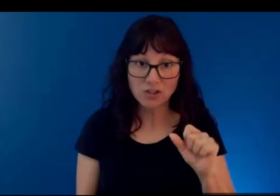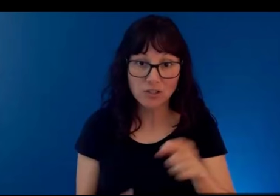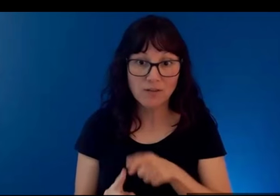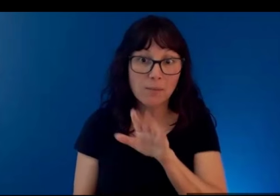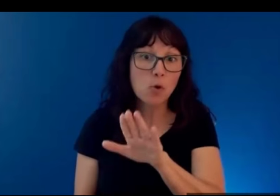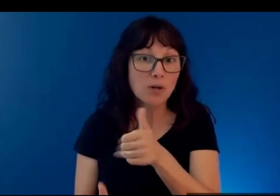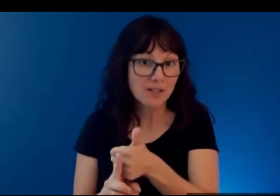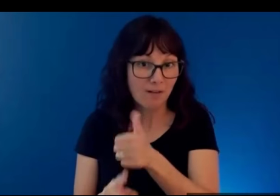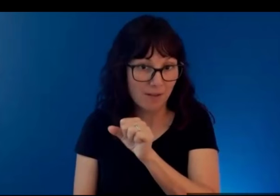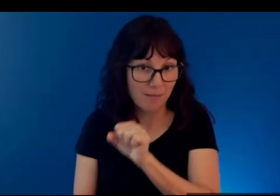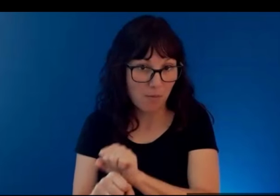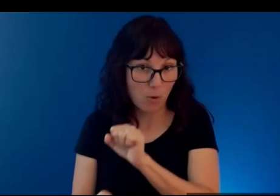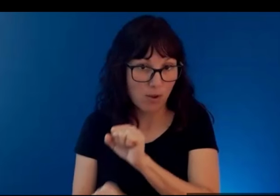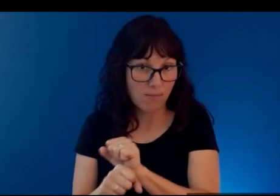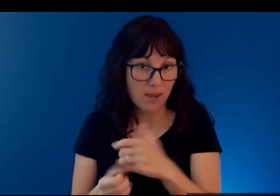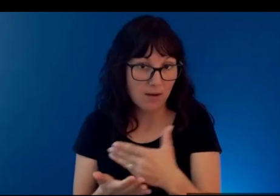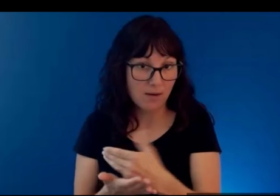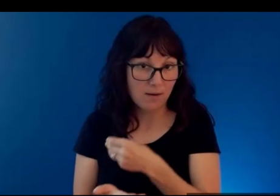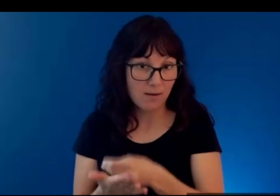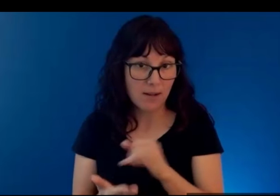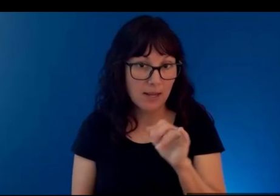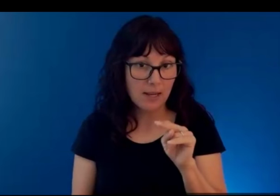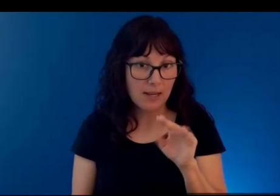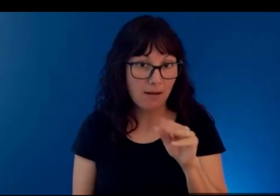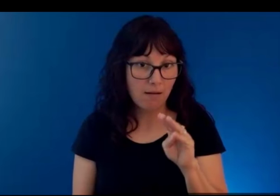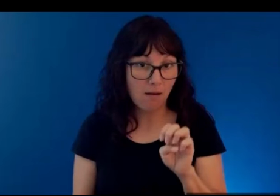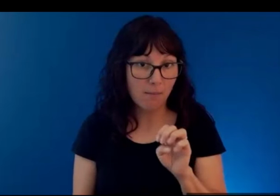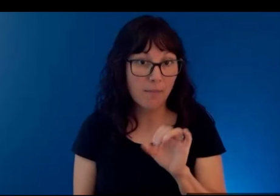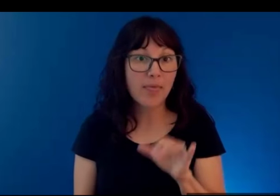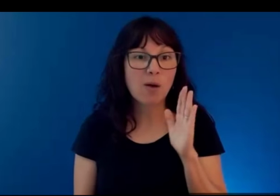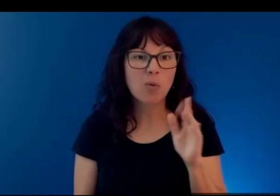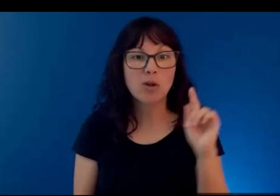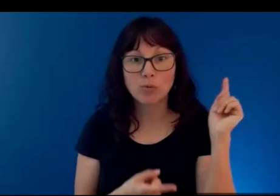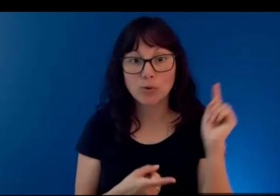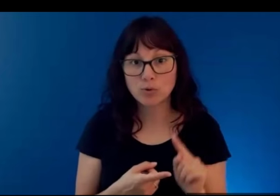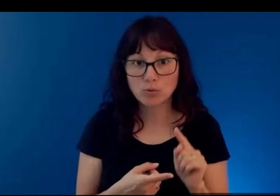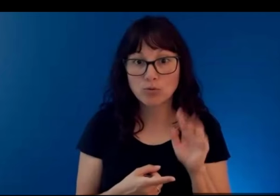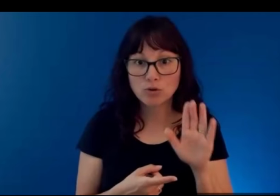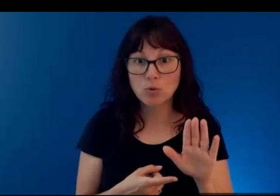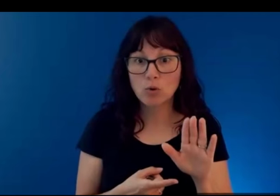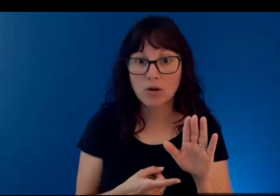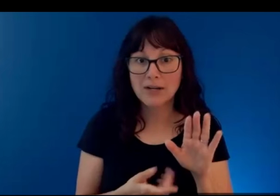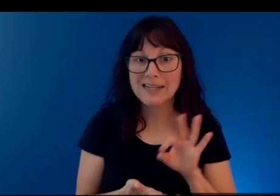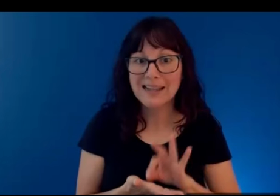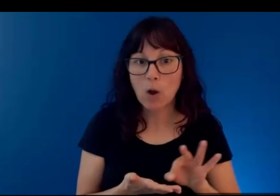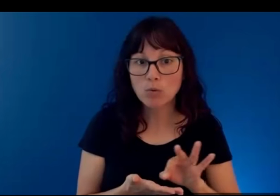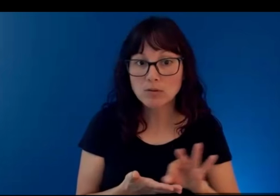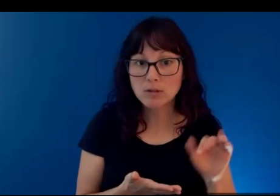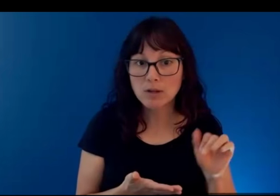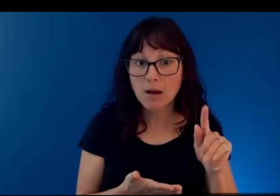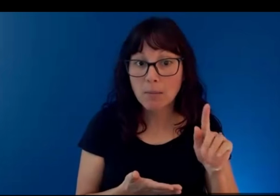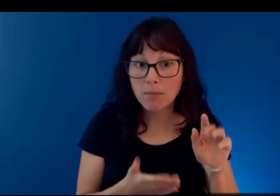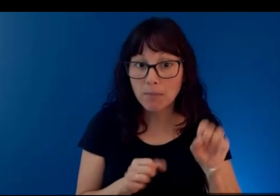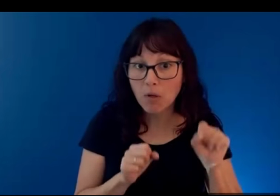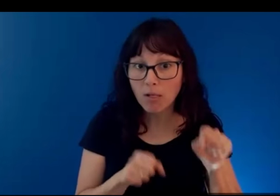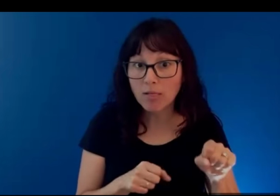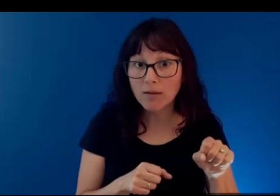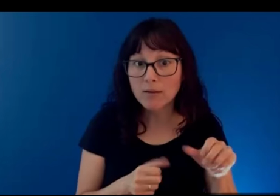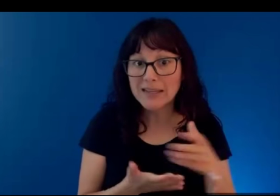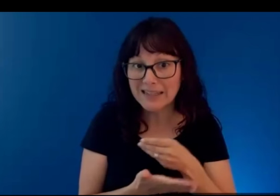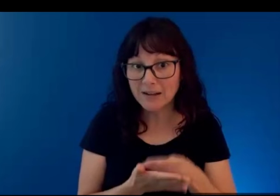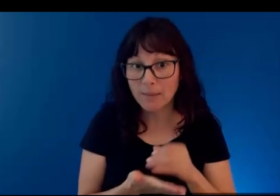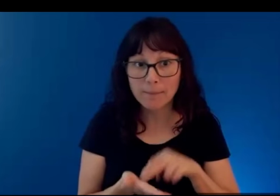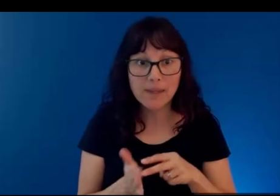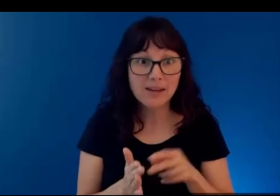your self-employment income, it's going to reduce your countable income, okay? So